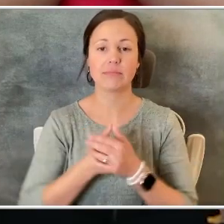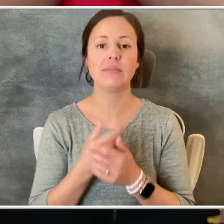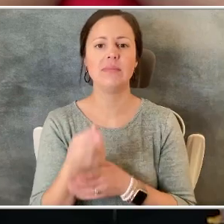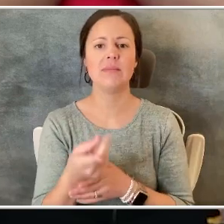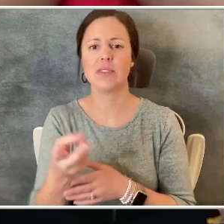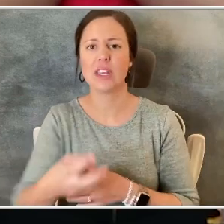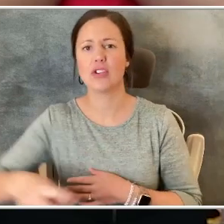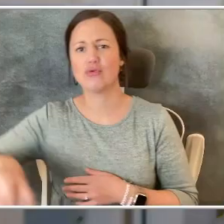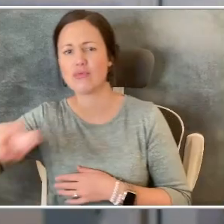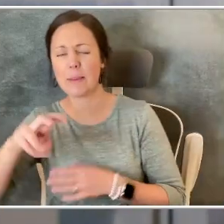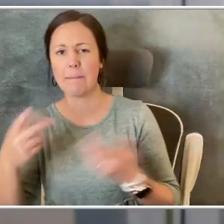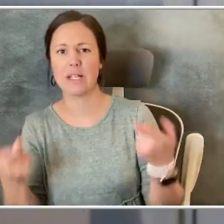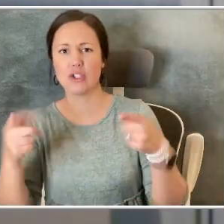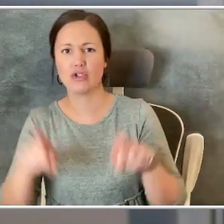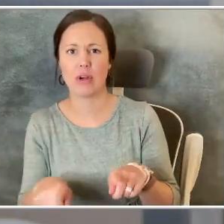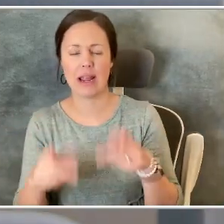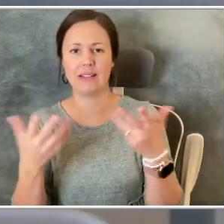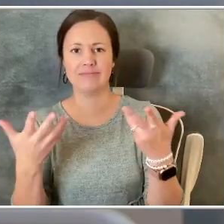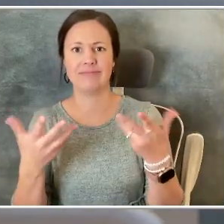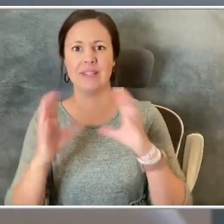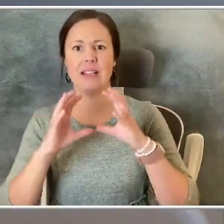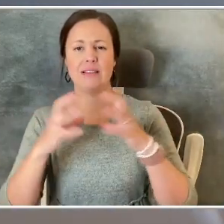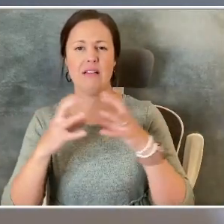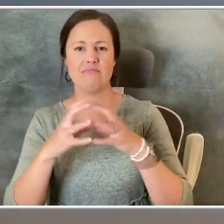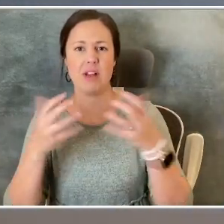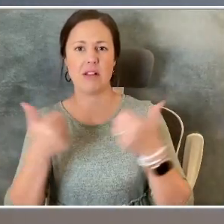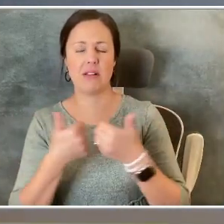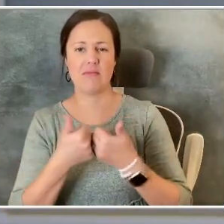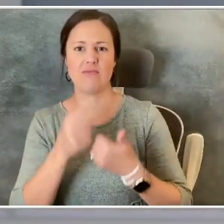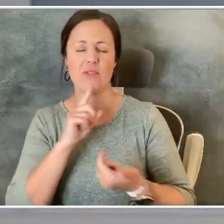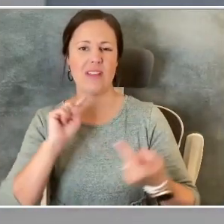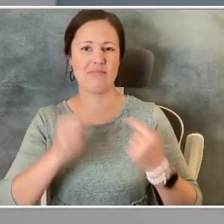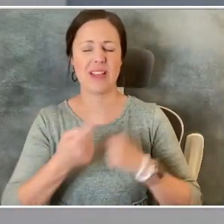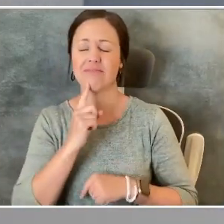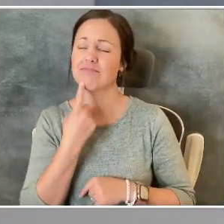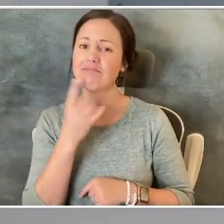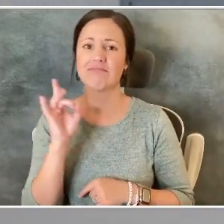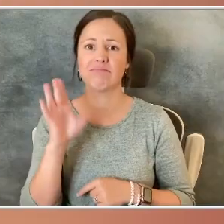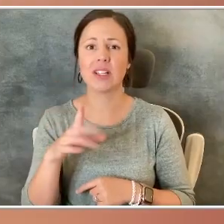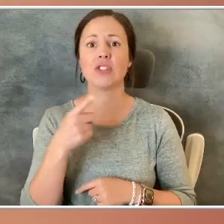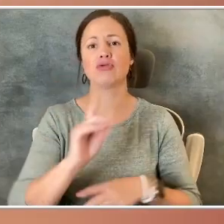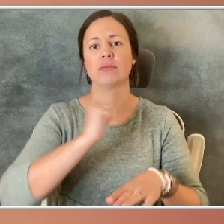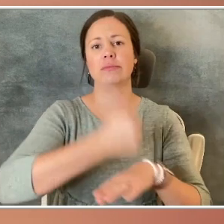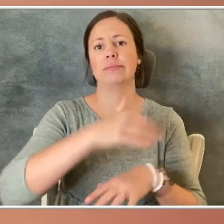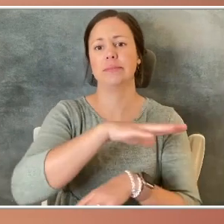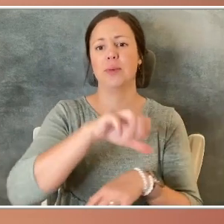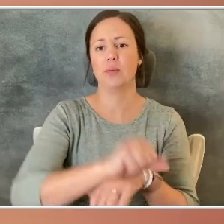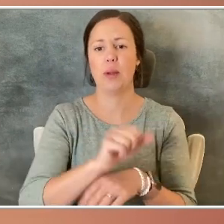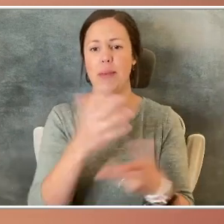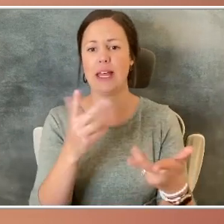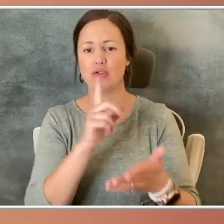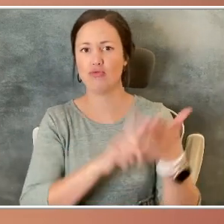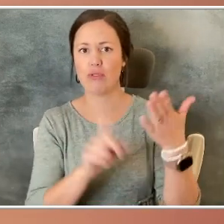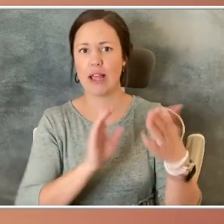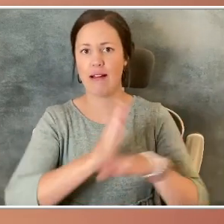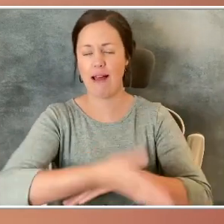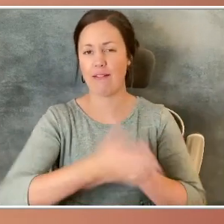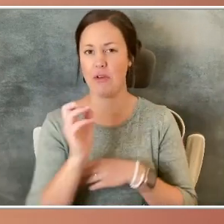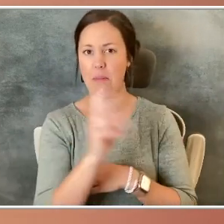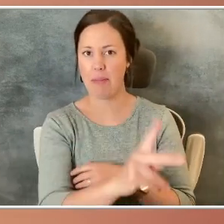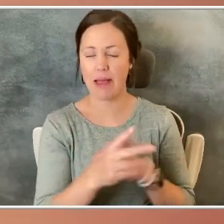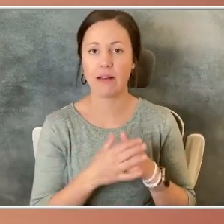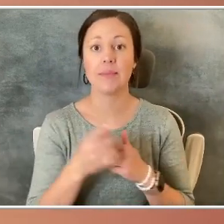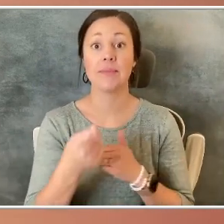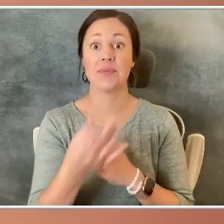pain was so severe, she made an appointment to get checked out the second she got back in town. Soon after, Wendy was diagnosed with